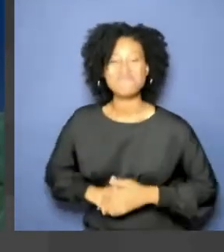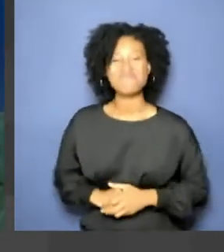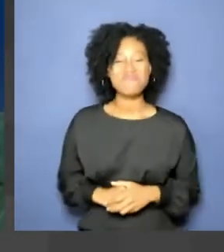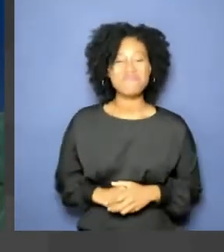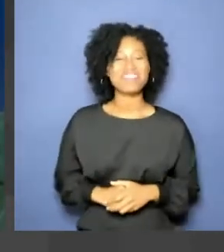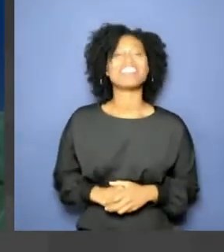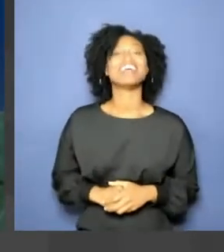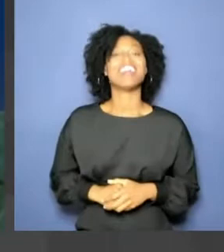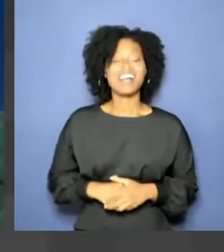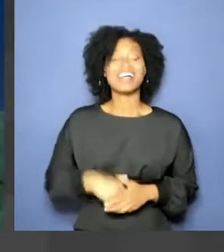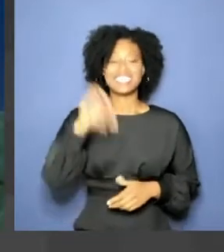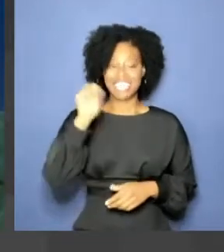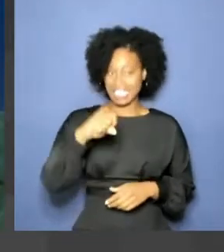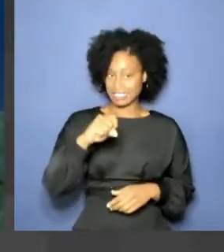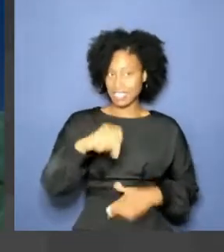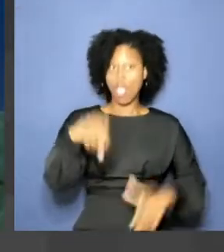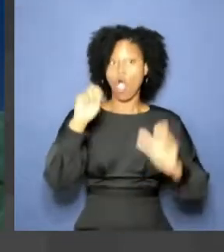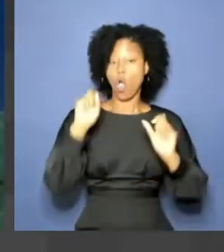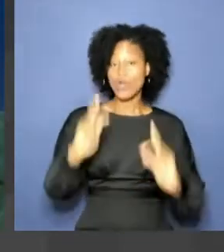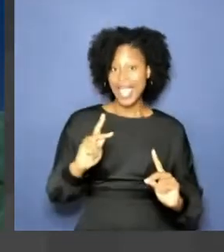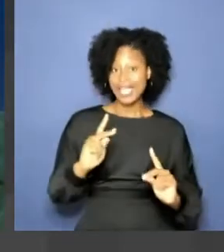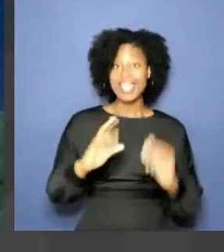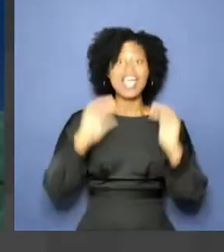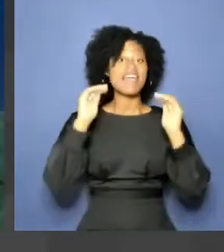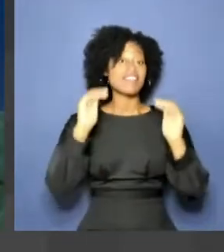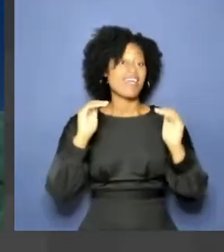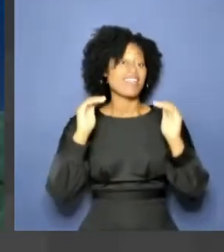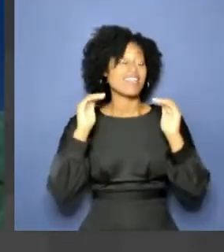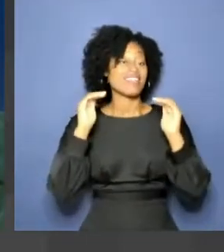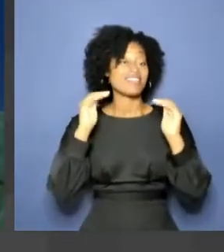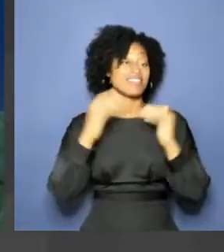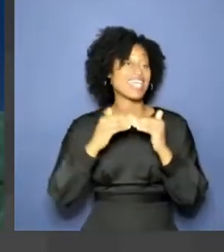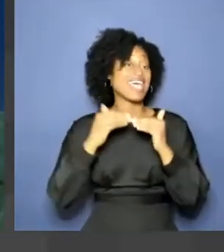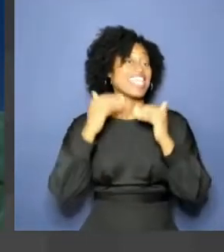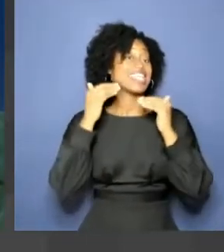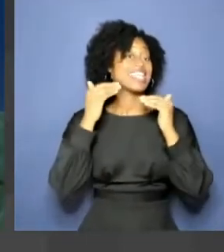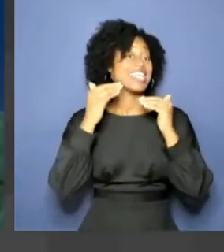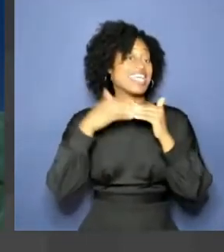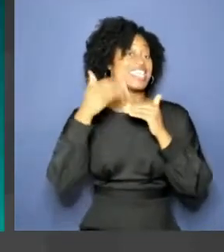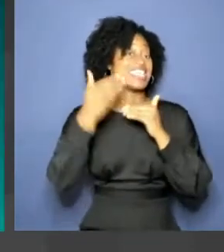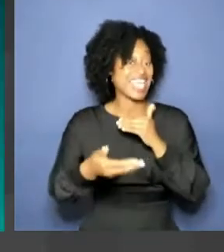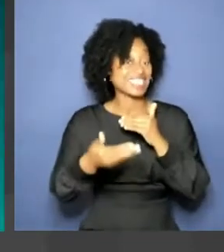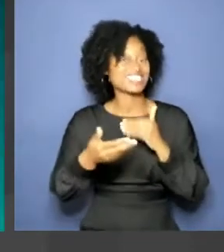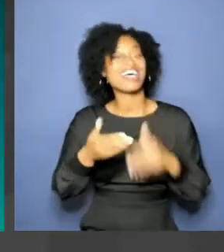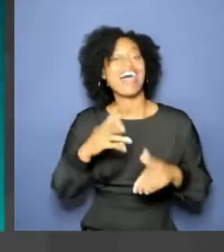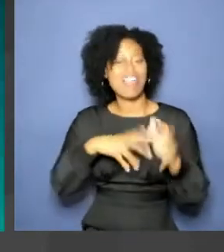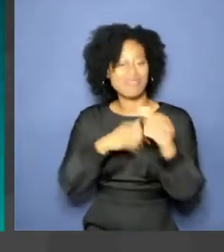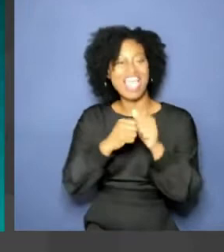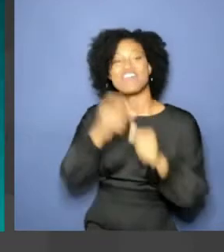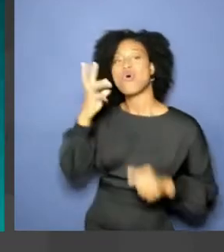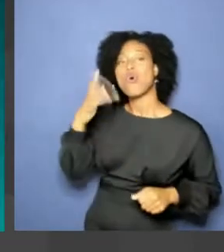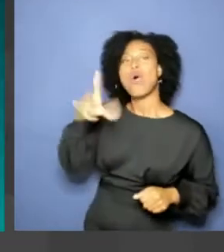Okay. So the next update is called the Wild Update.